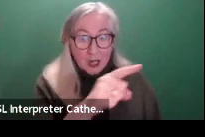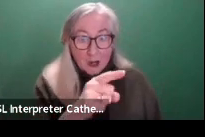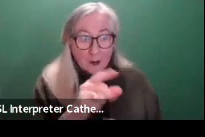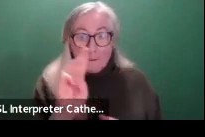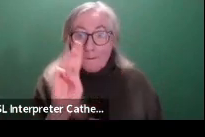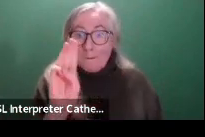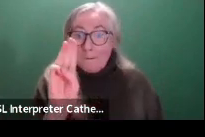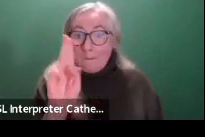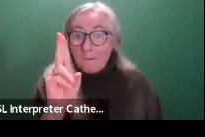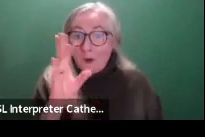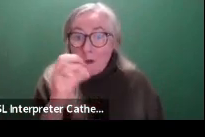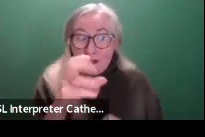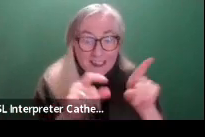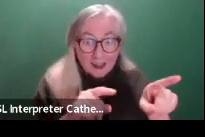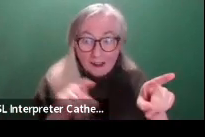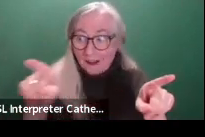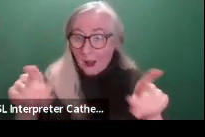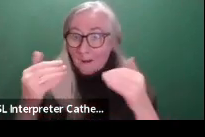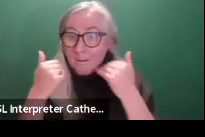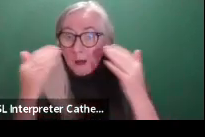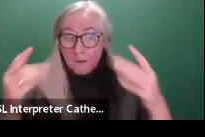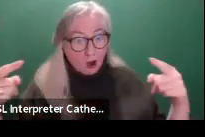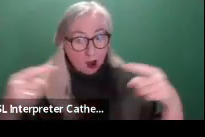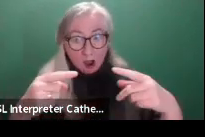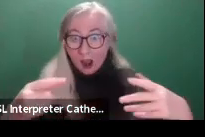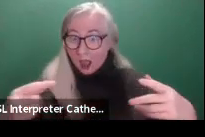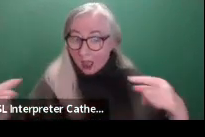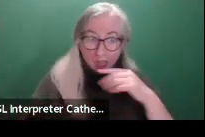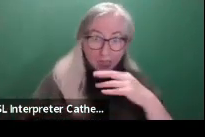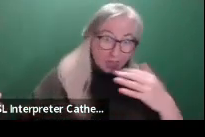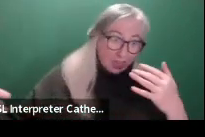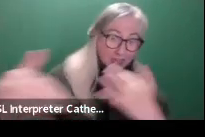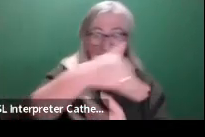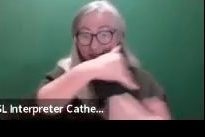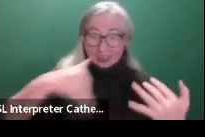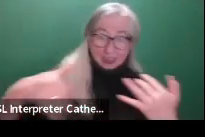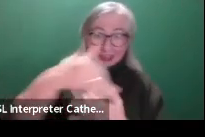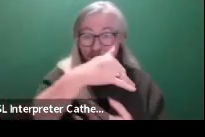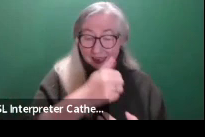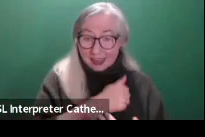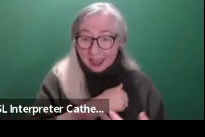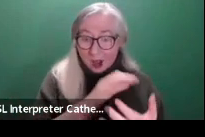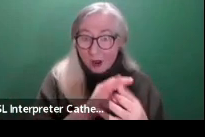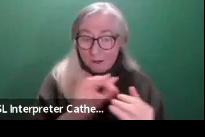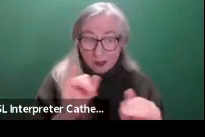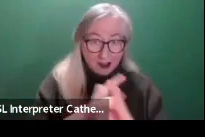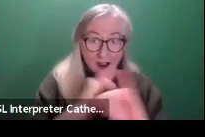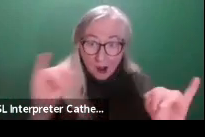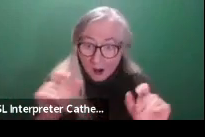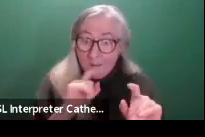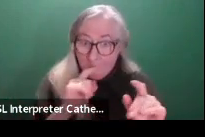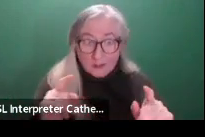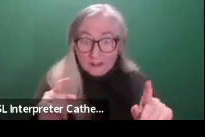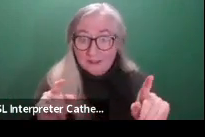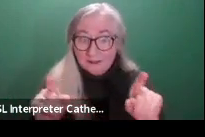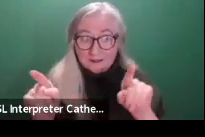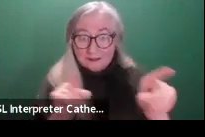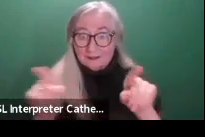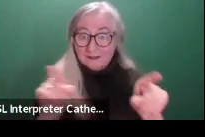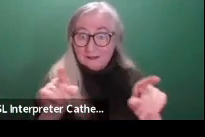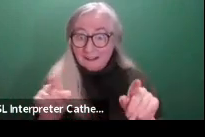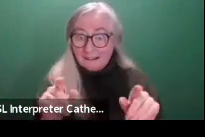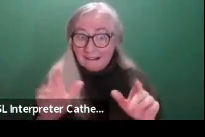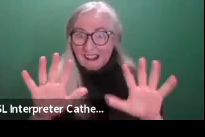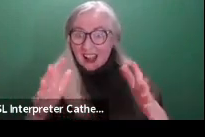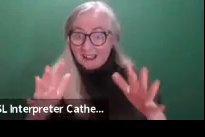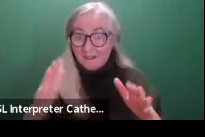puberty, she said it was just like a maelstrom at times. She said it was just horrific, but actually also really good because everybody kind of knew what